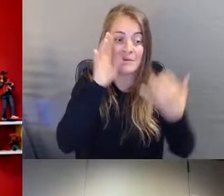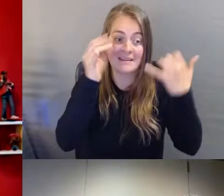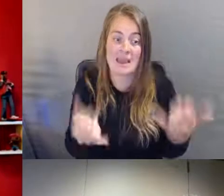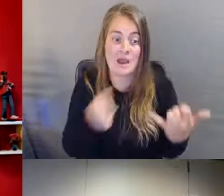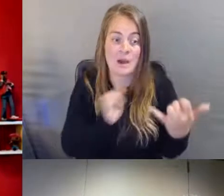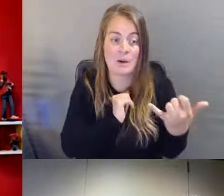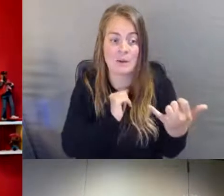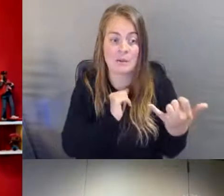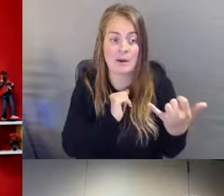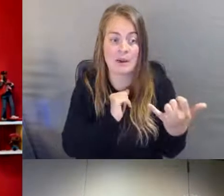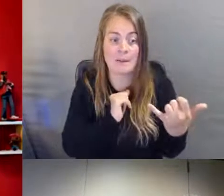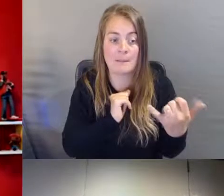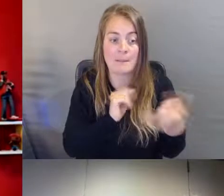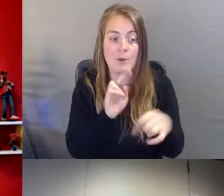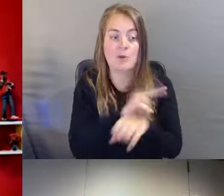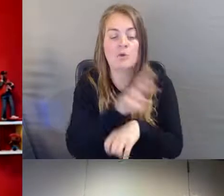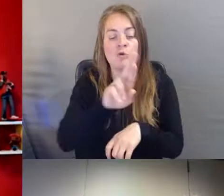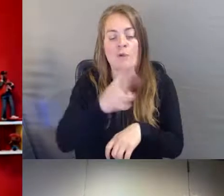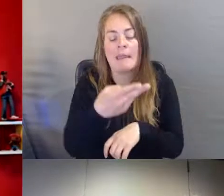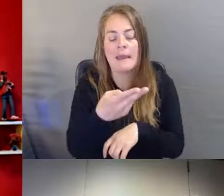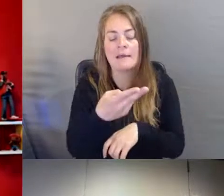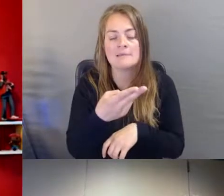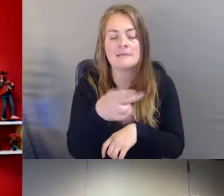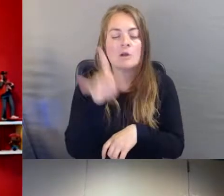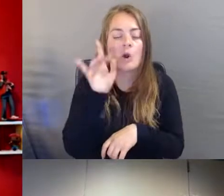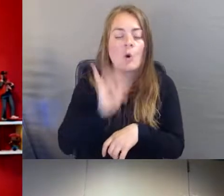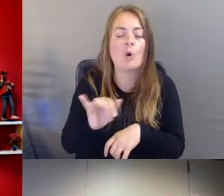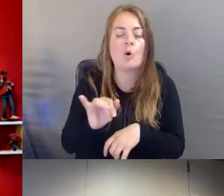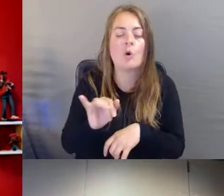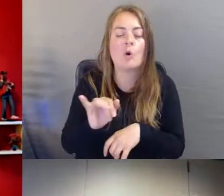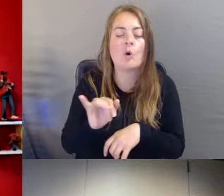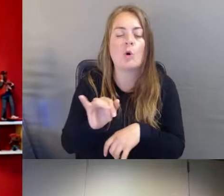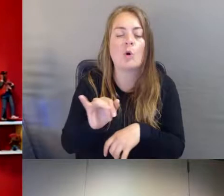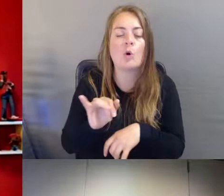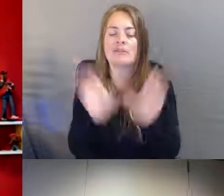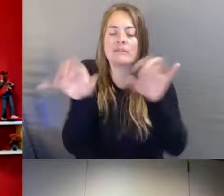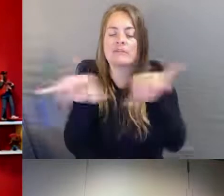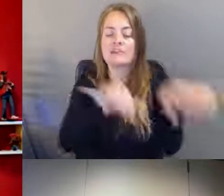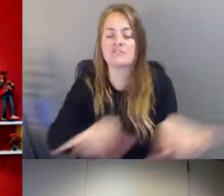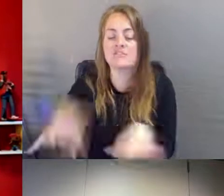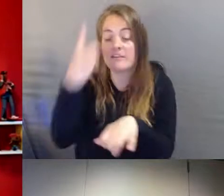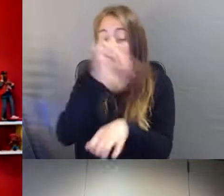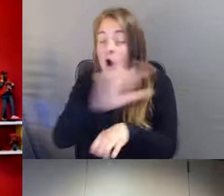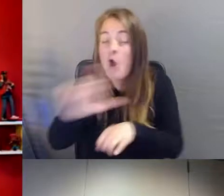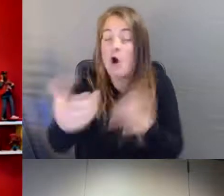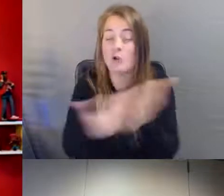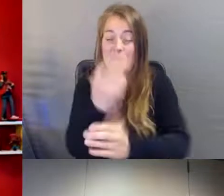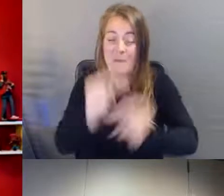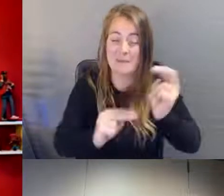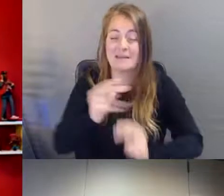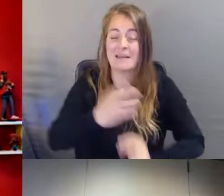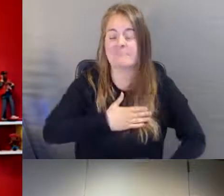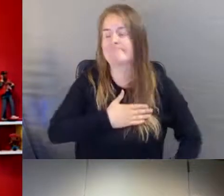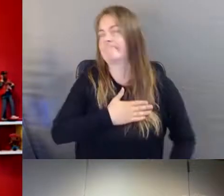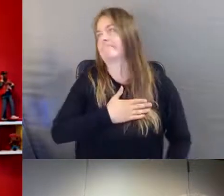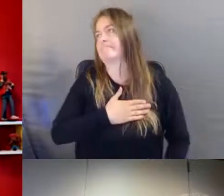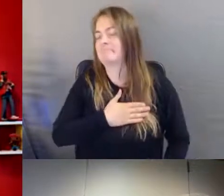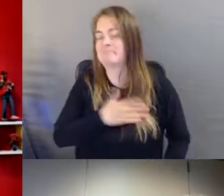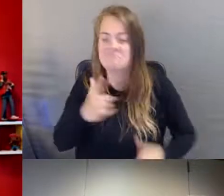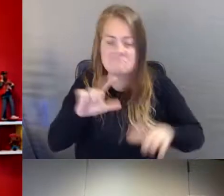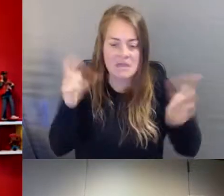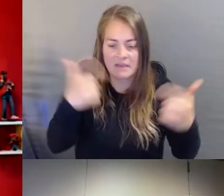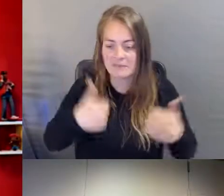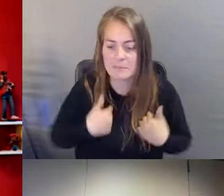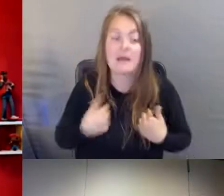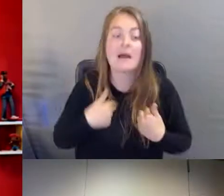be using the Rick Hansen Foundation Gold Certification Standards for all new builds, which is a huge thing for me because I sit